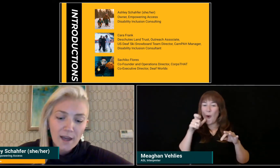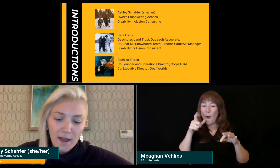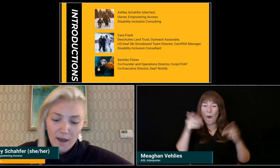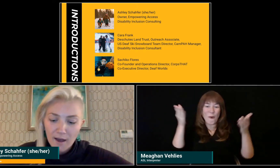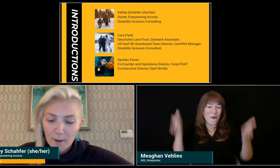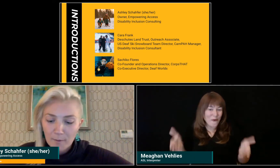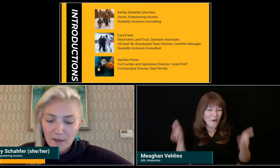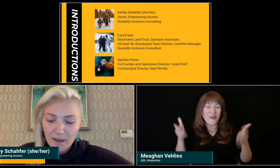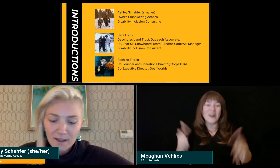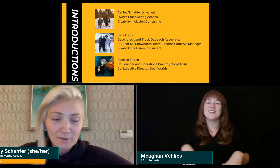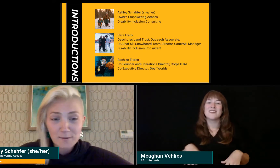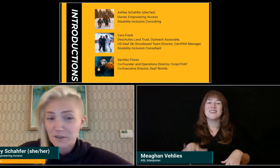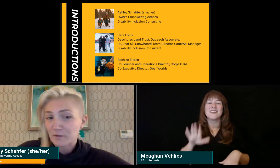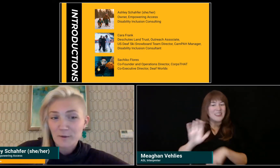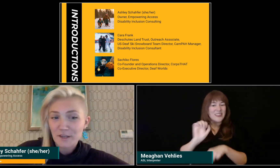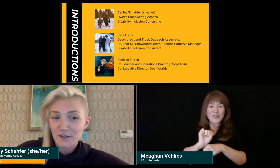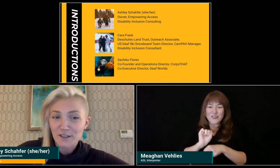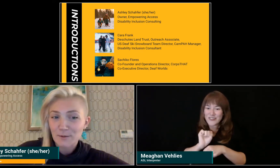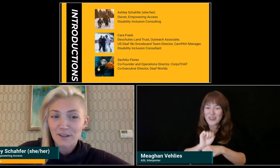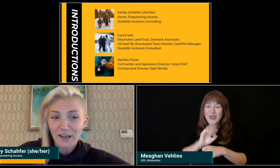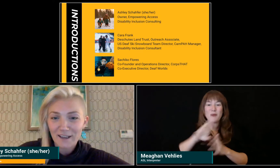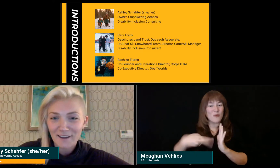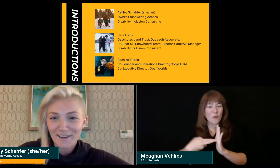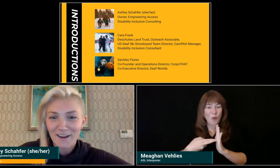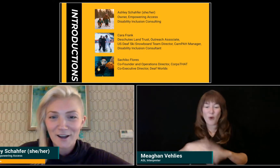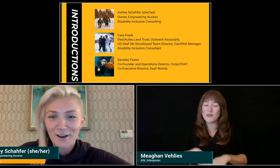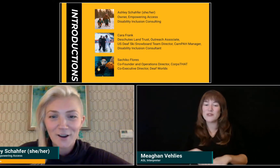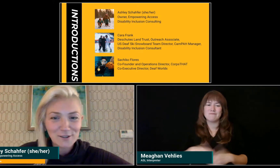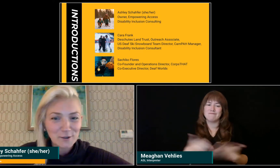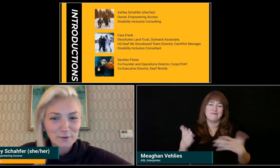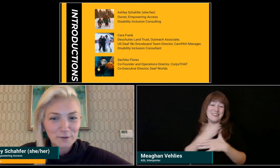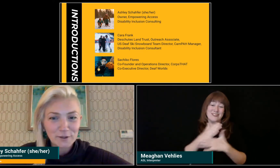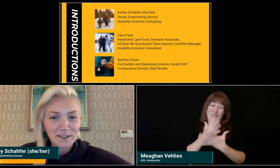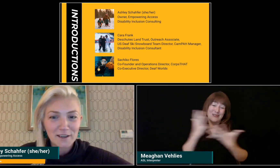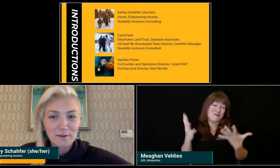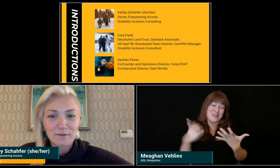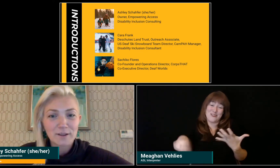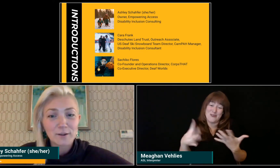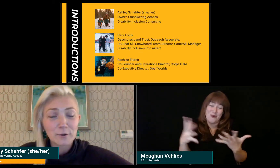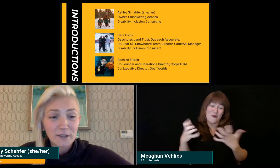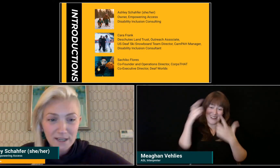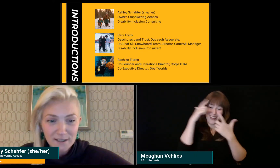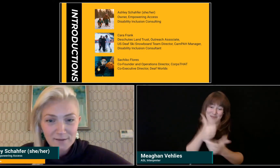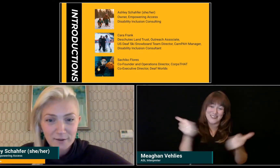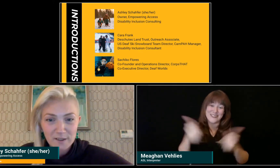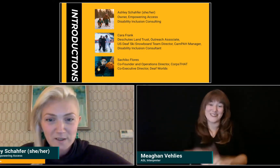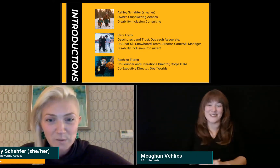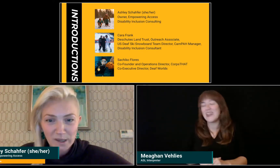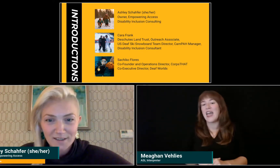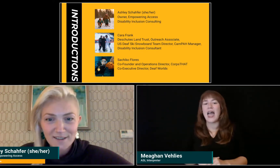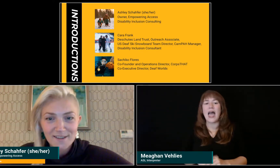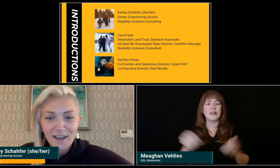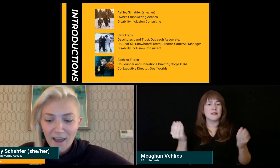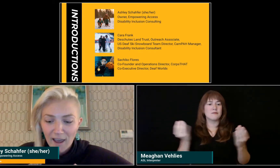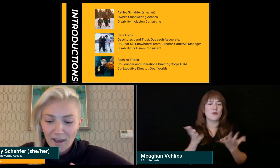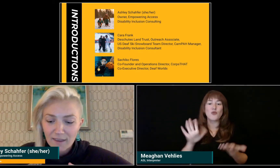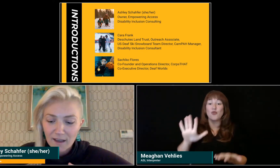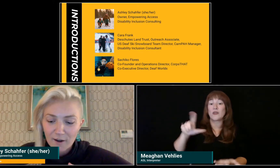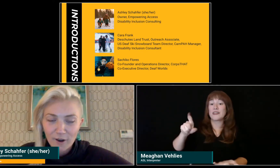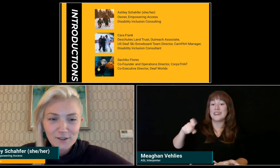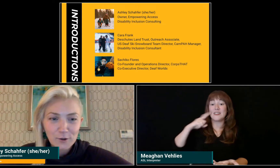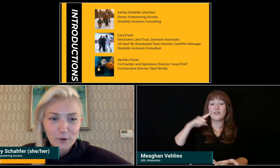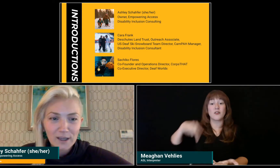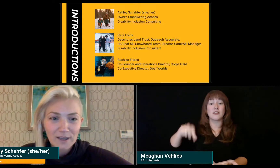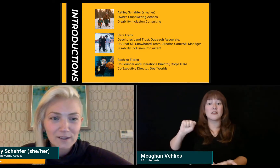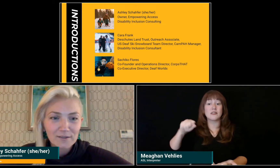do, give as much information as you would like. Also, feel free to give your needs for this space. And